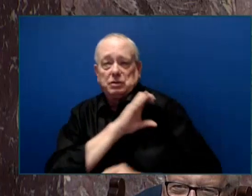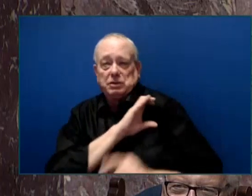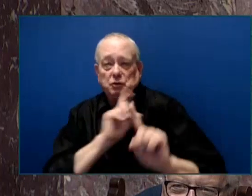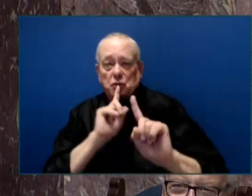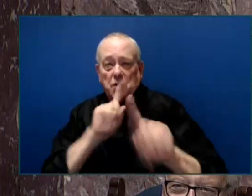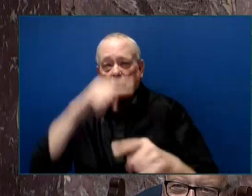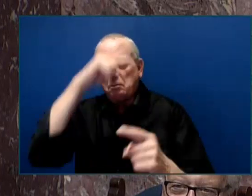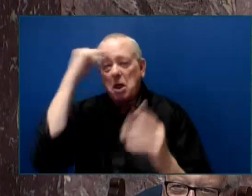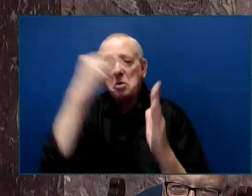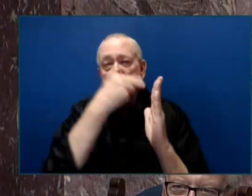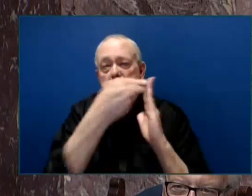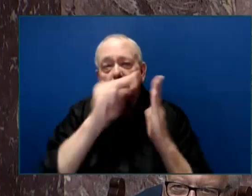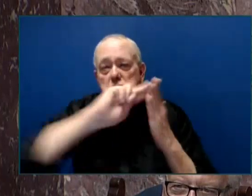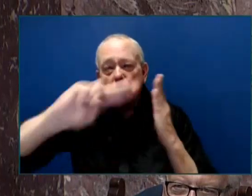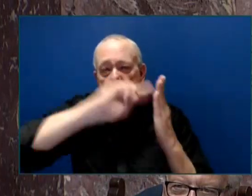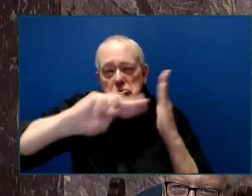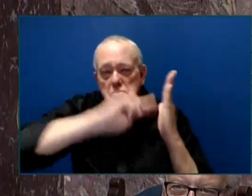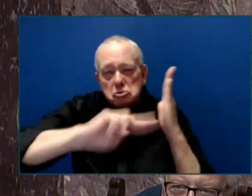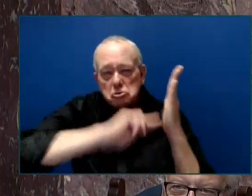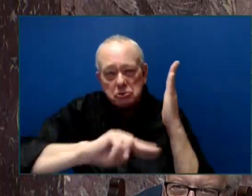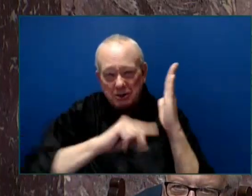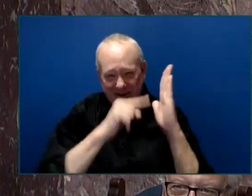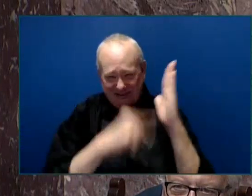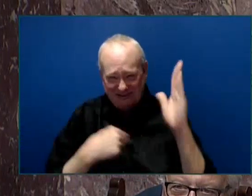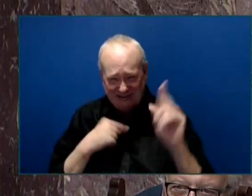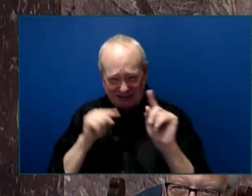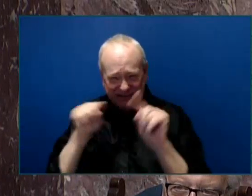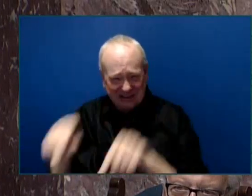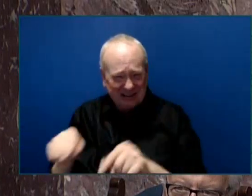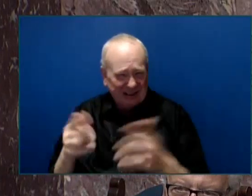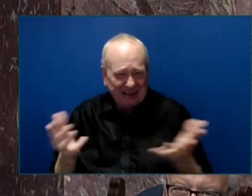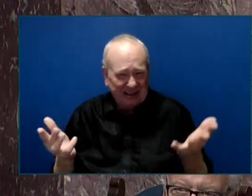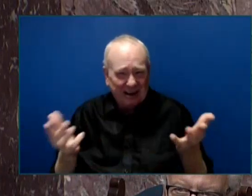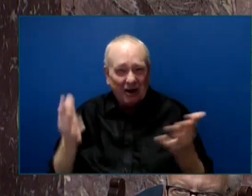report to at least release 20% of it, like the Solicitor General did.